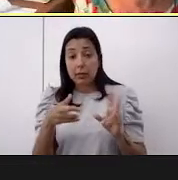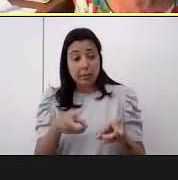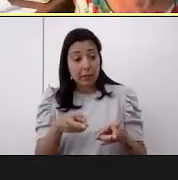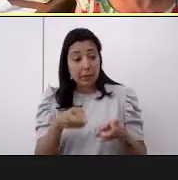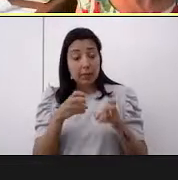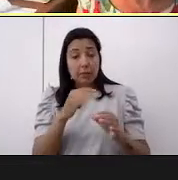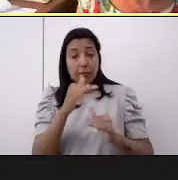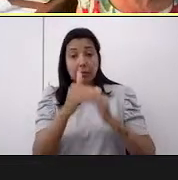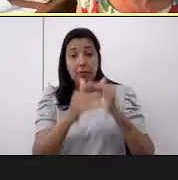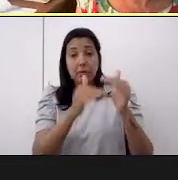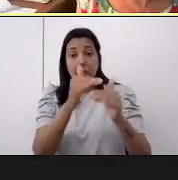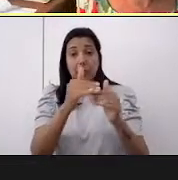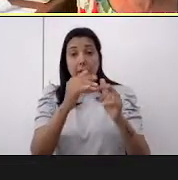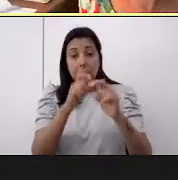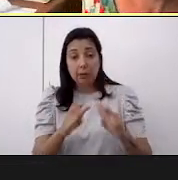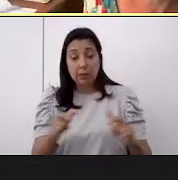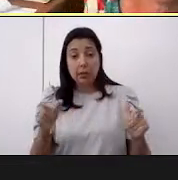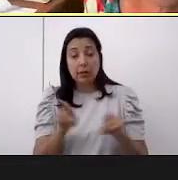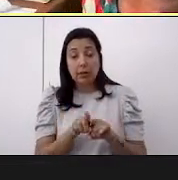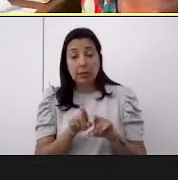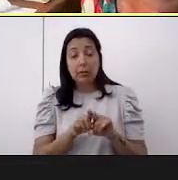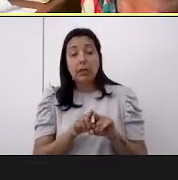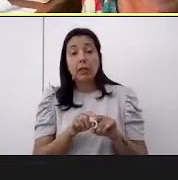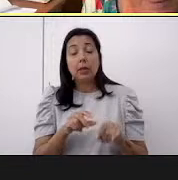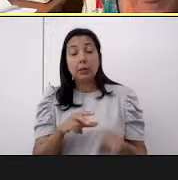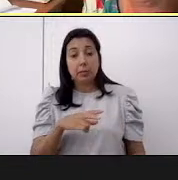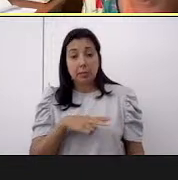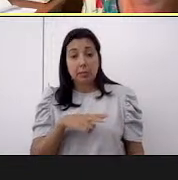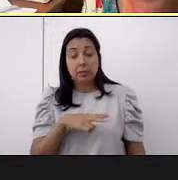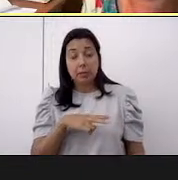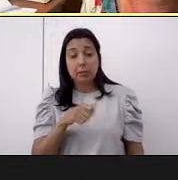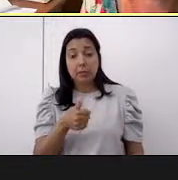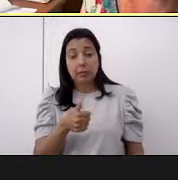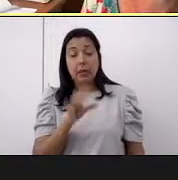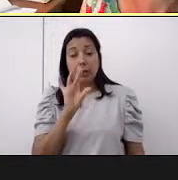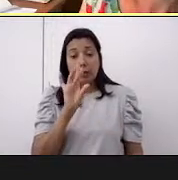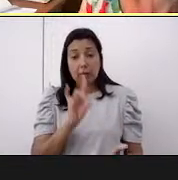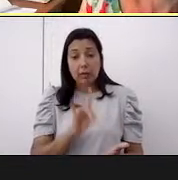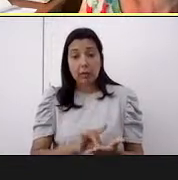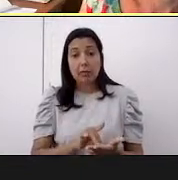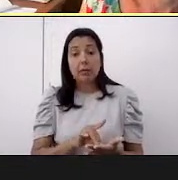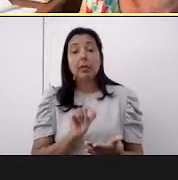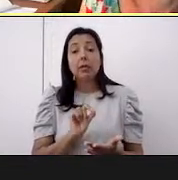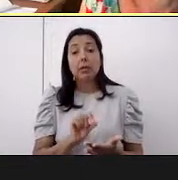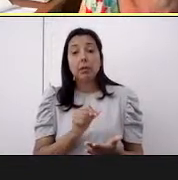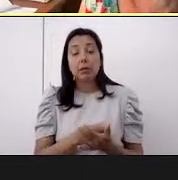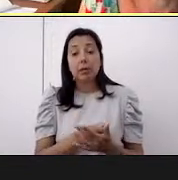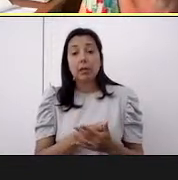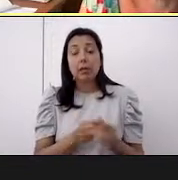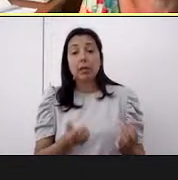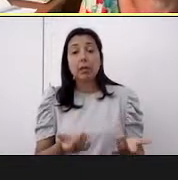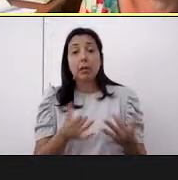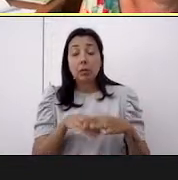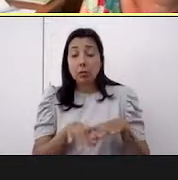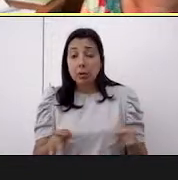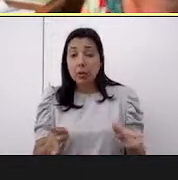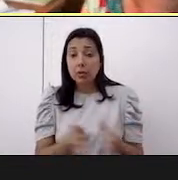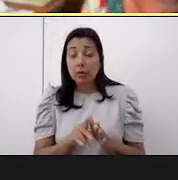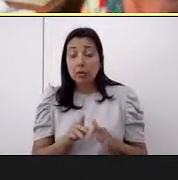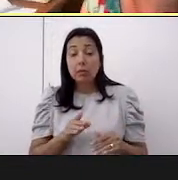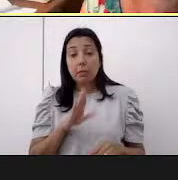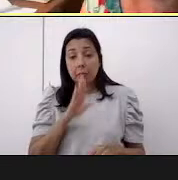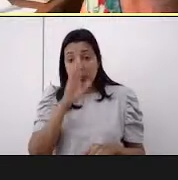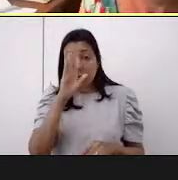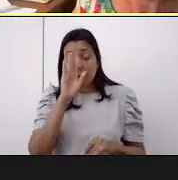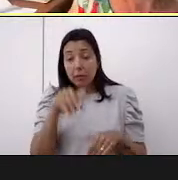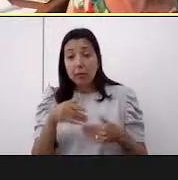regulation, and their legitimacy is built, and we will see it afterwards, mainly on the fact that the